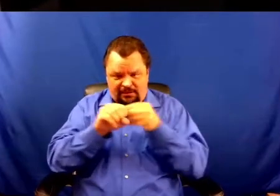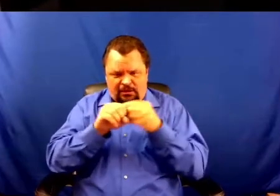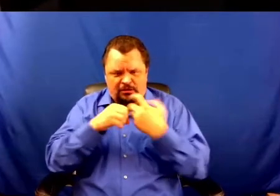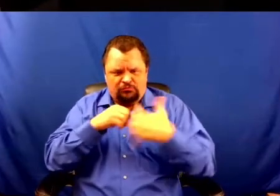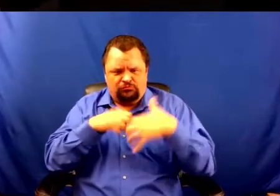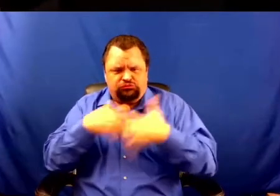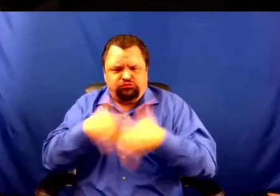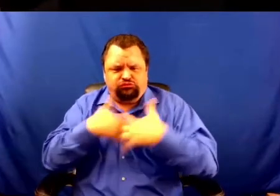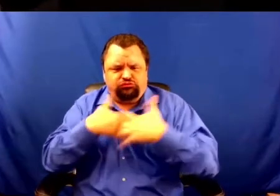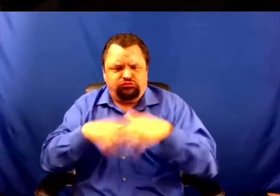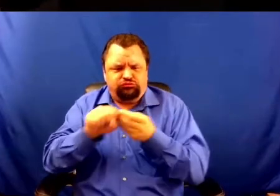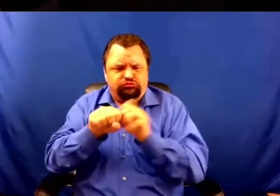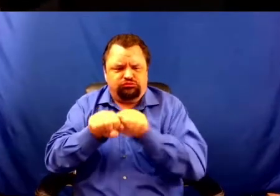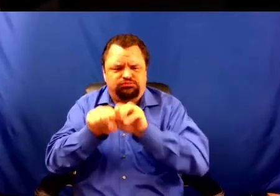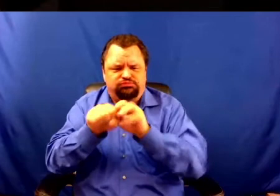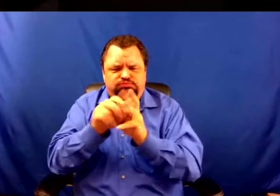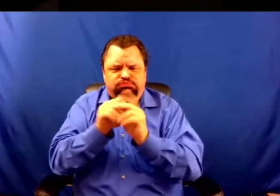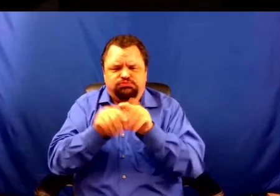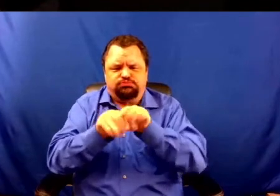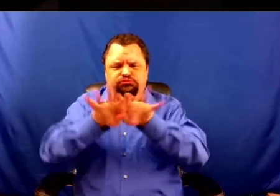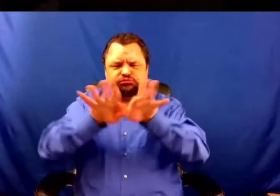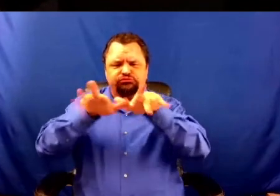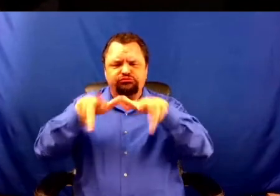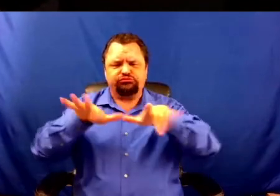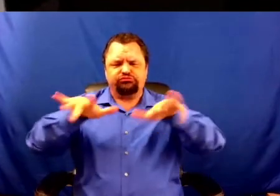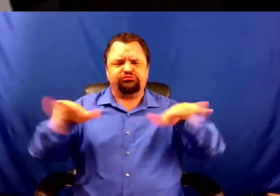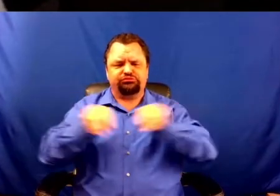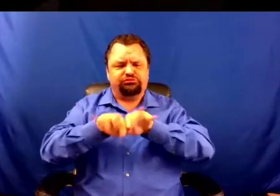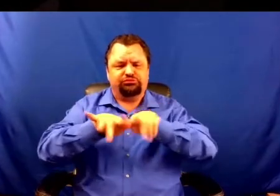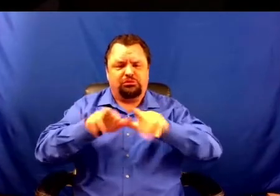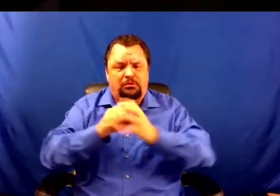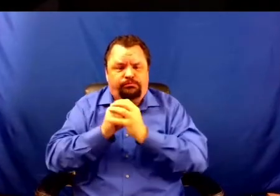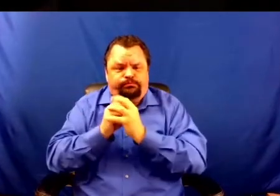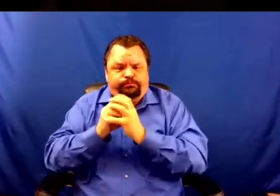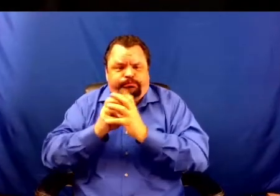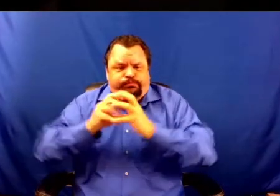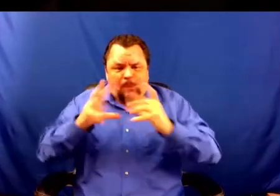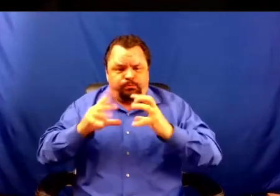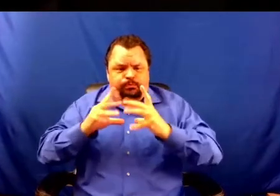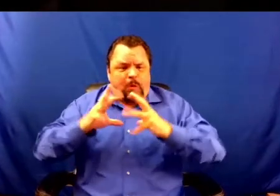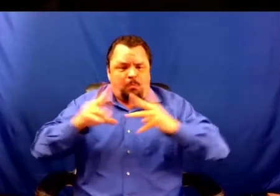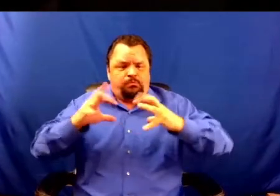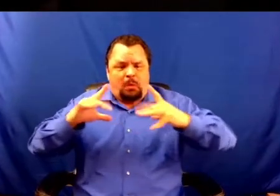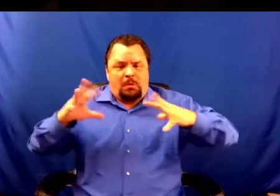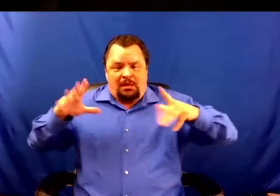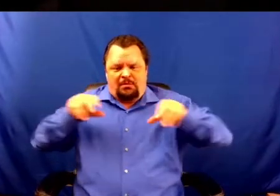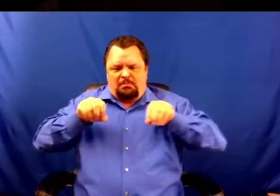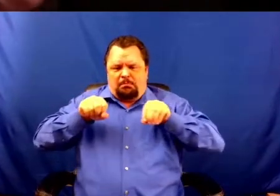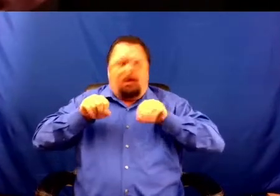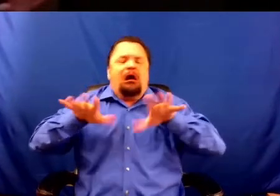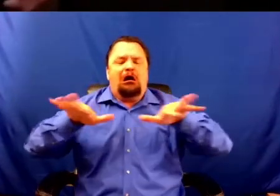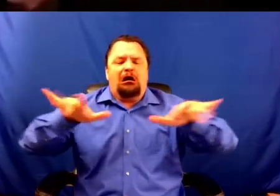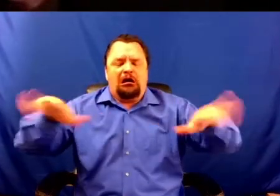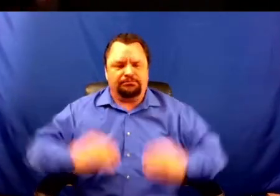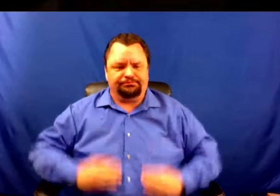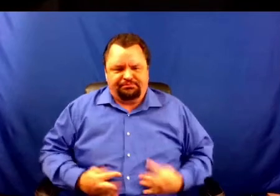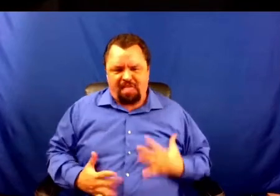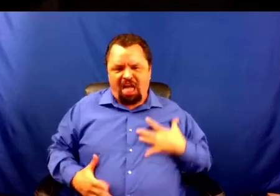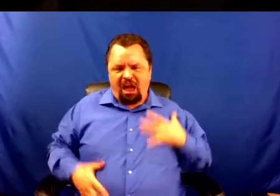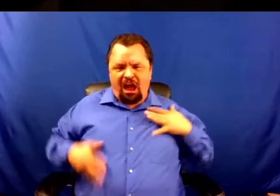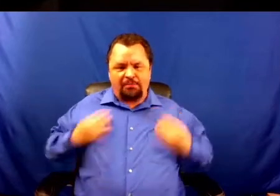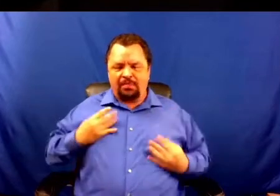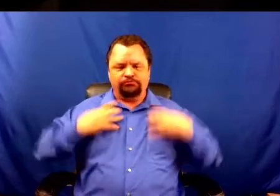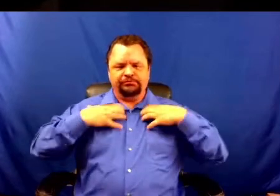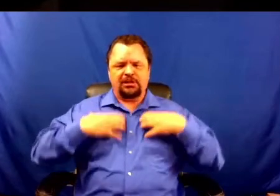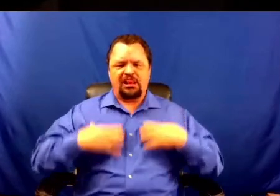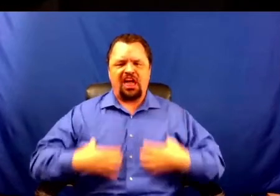itself until it creates such pressure it bursts and kills that cell, releasing those viruses, which then